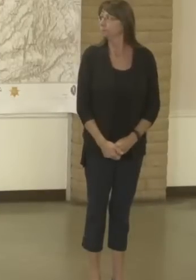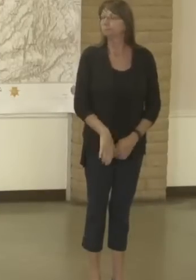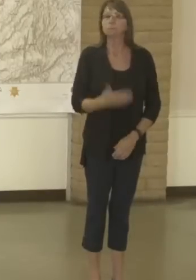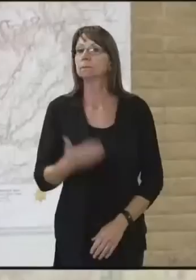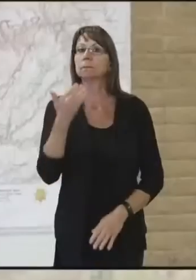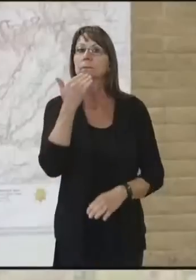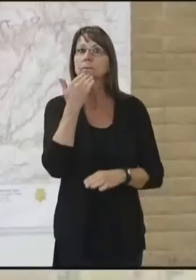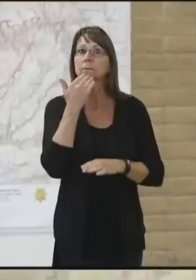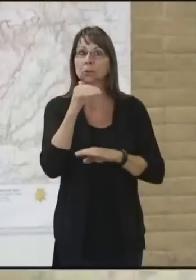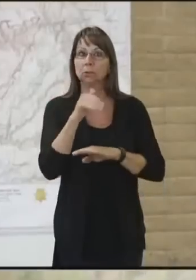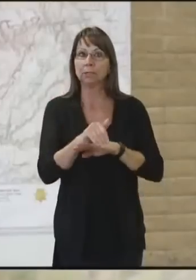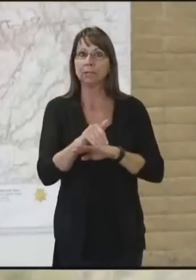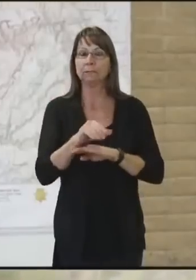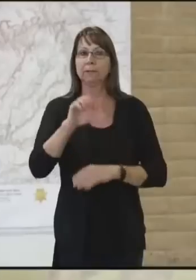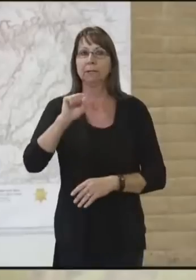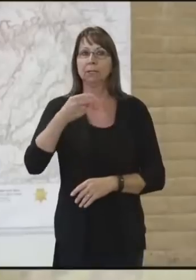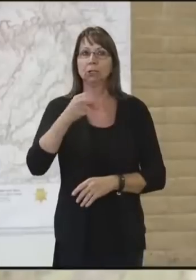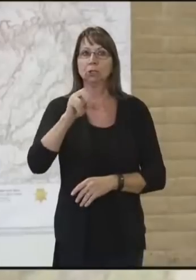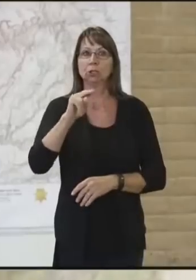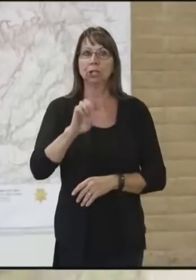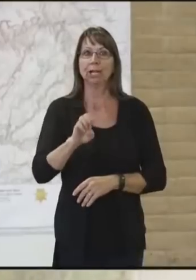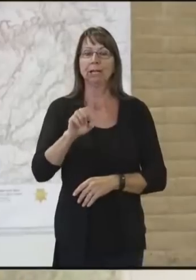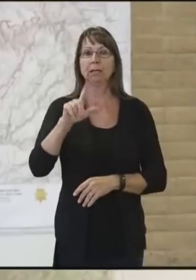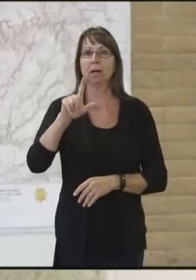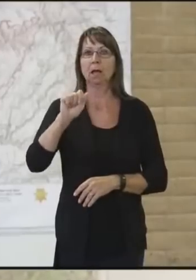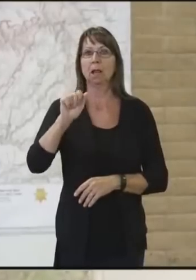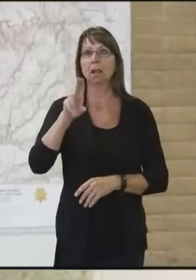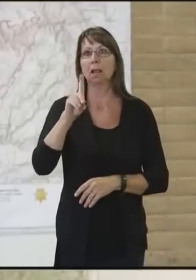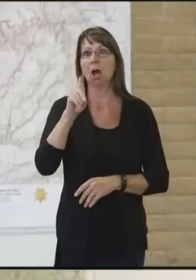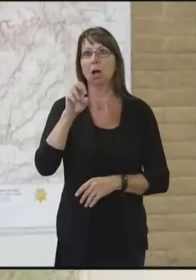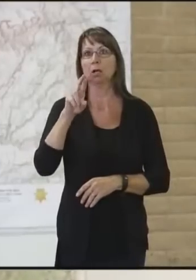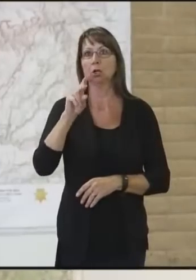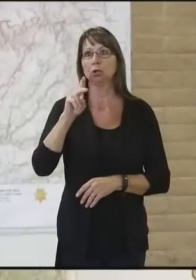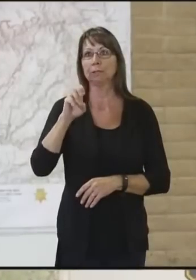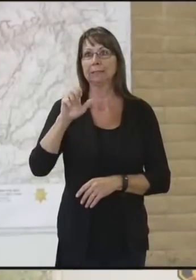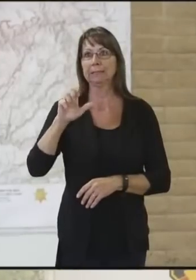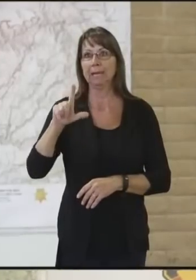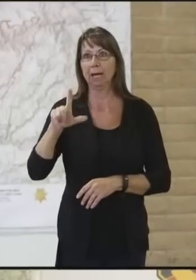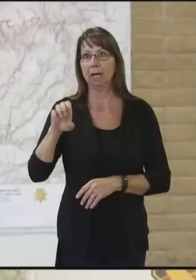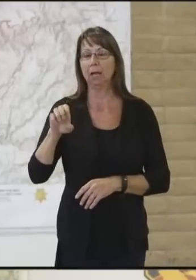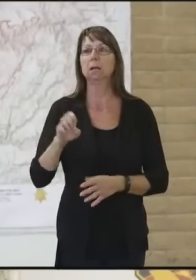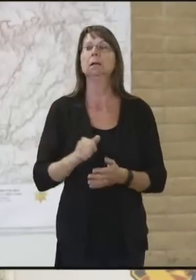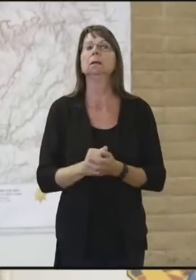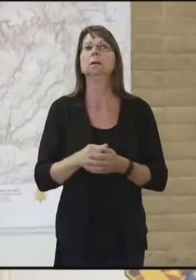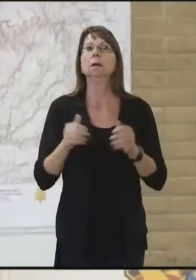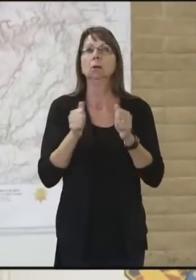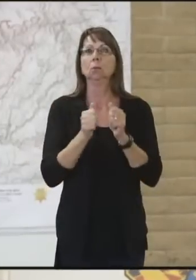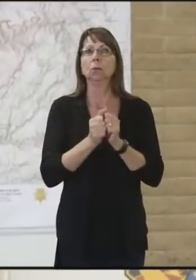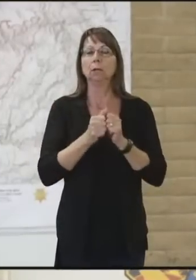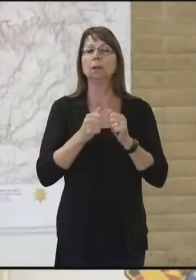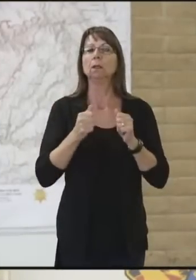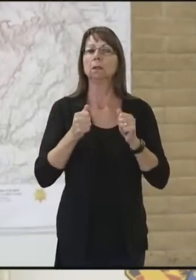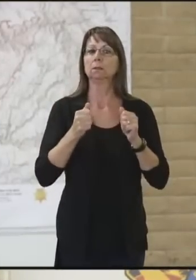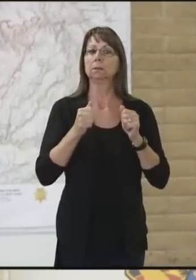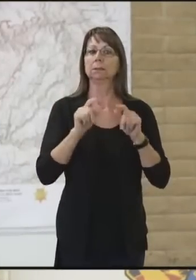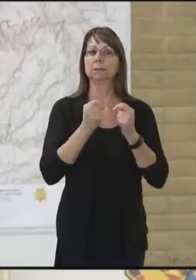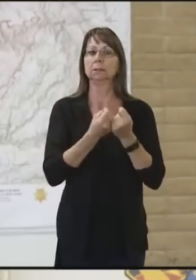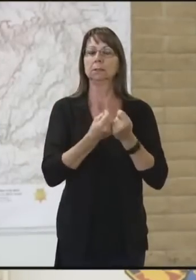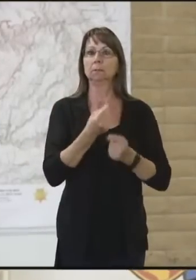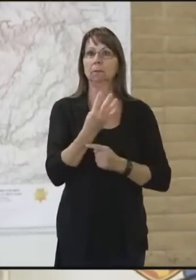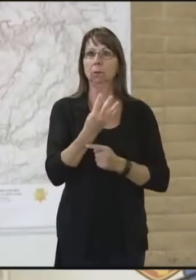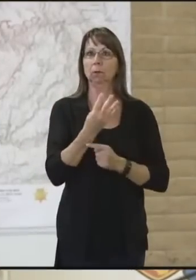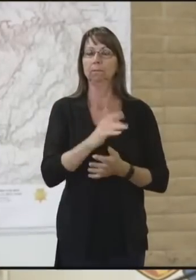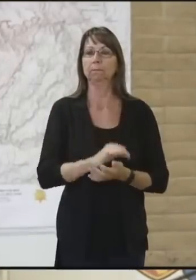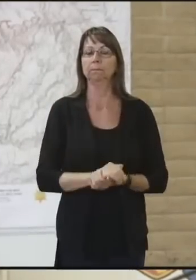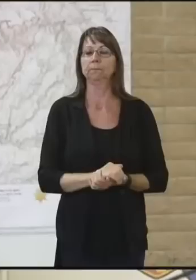Good evening. Shane Lauderdale, Operations Section Chief with CAL FIRE Incident Management Team 4. I am